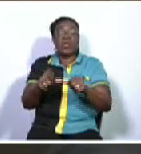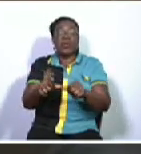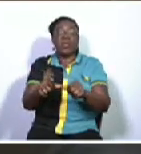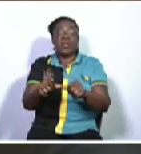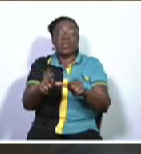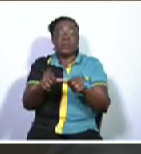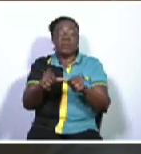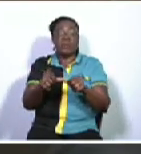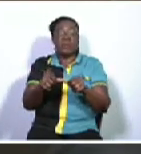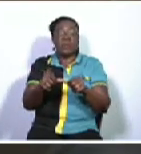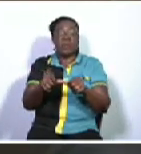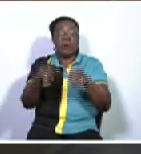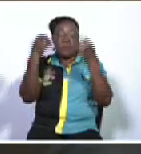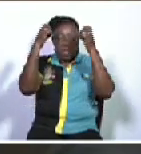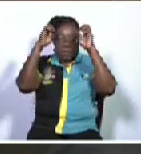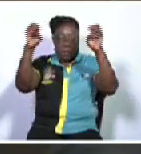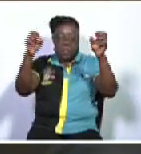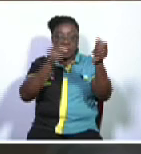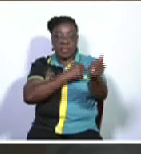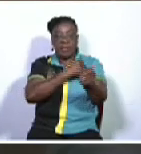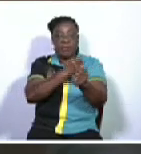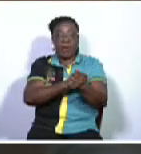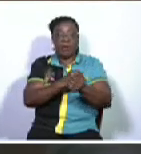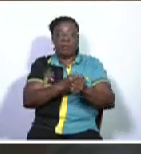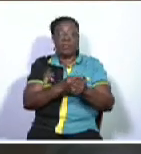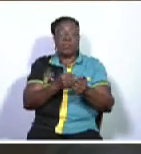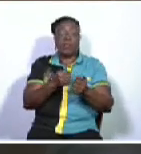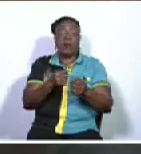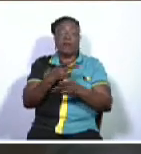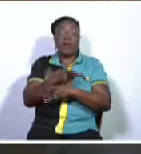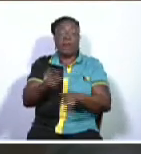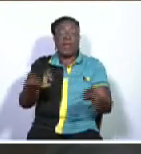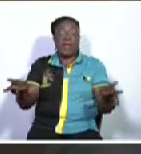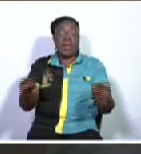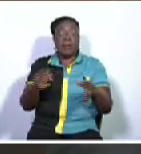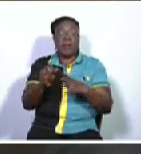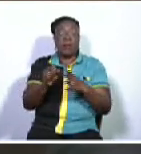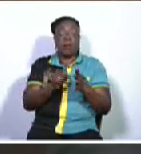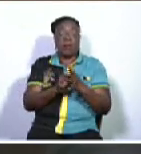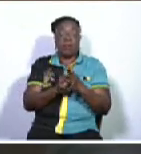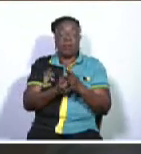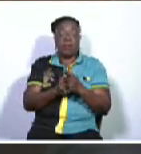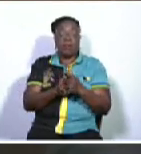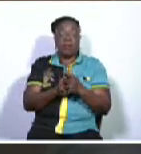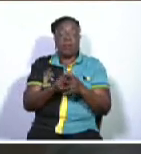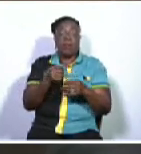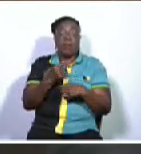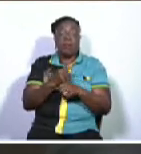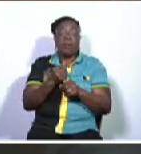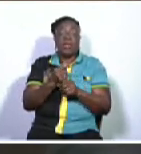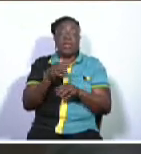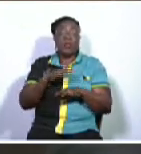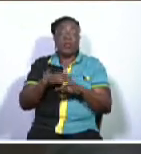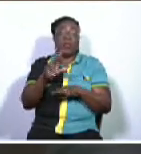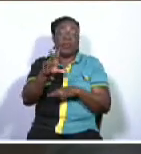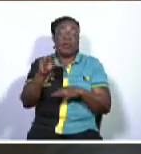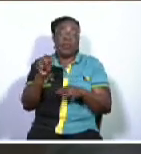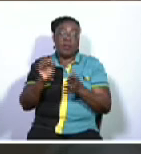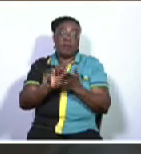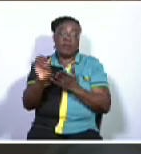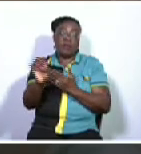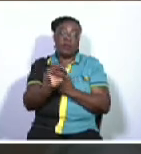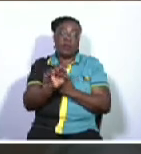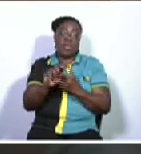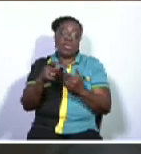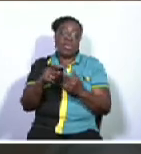in effect of the emergency powers COVID-19 pandemic order 2020 made on the 30th day of June 2020 until the 31st day